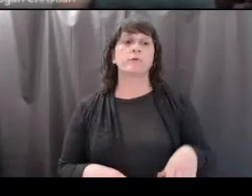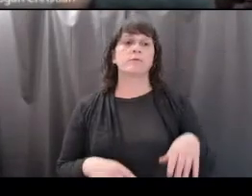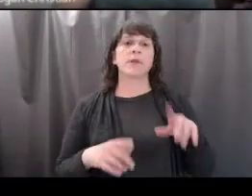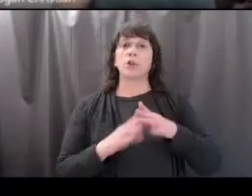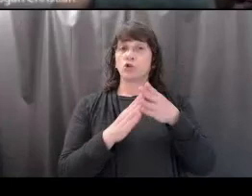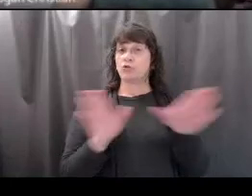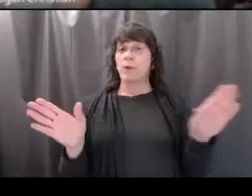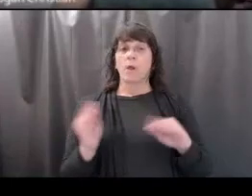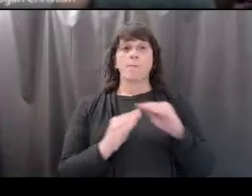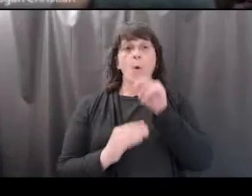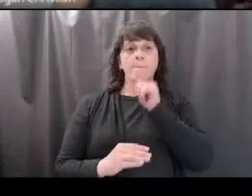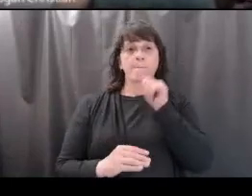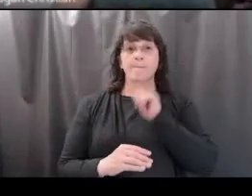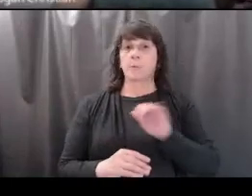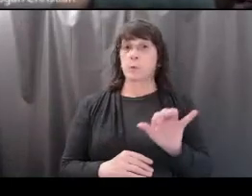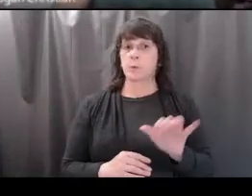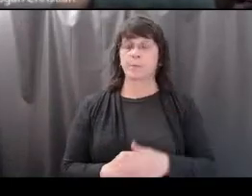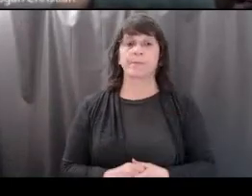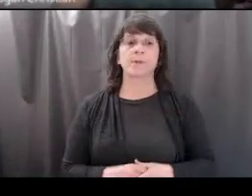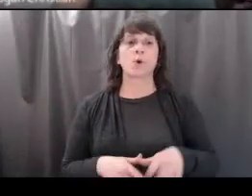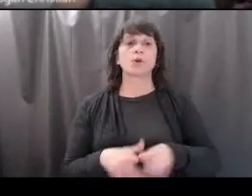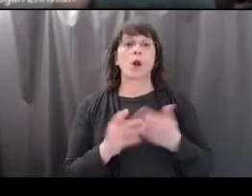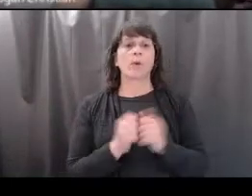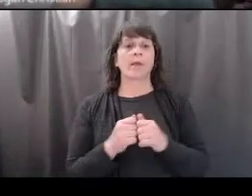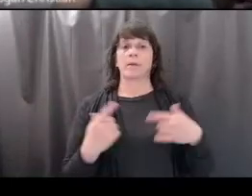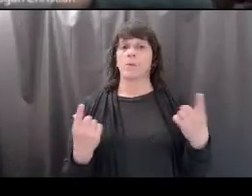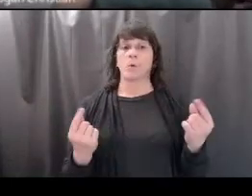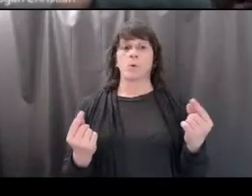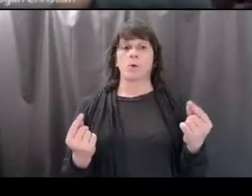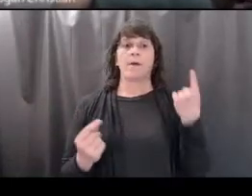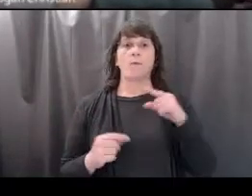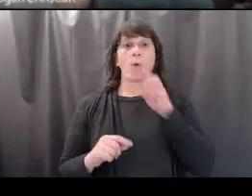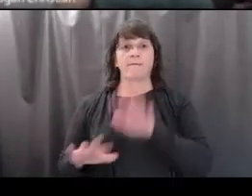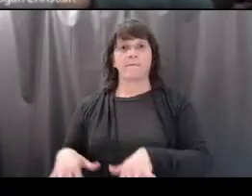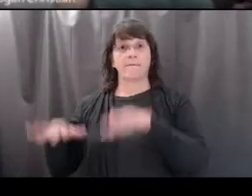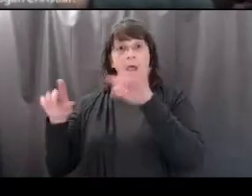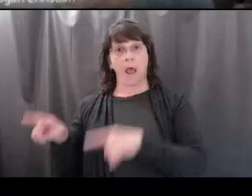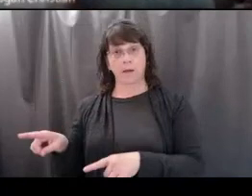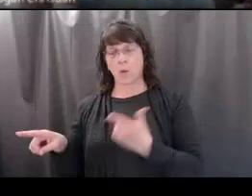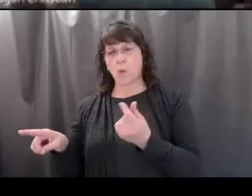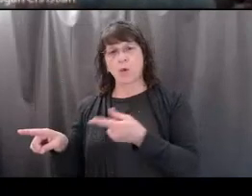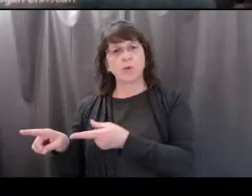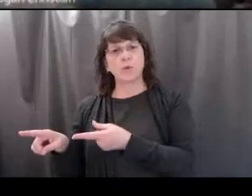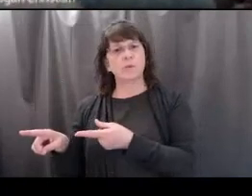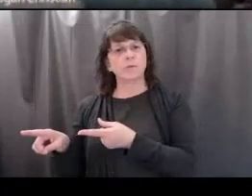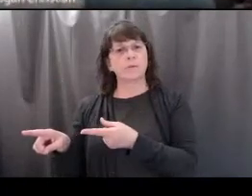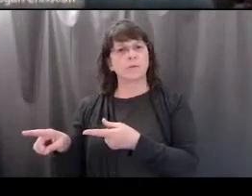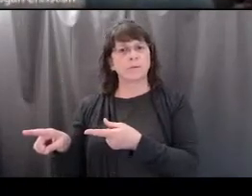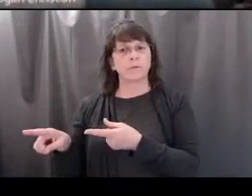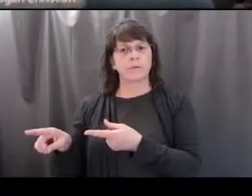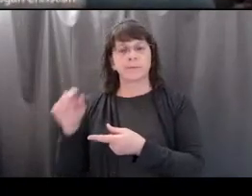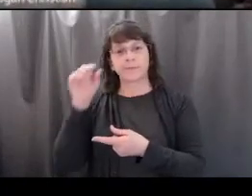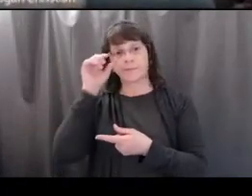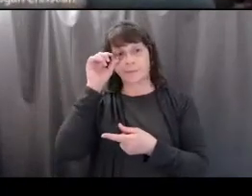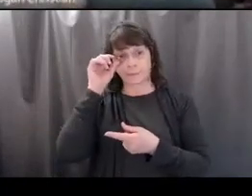general be more resilient. So let's start by talking about, for flooding, what are some things we can do about it?